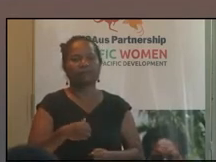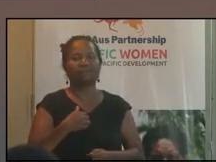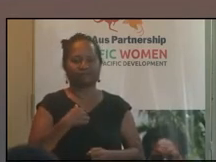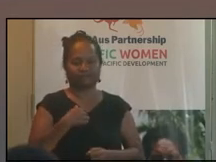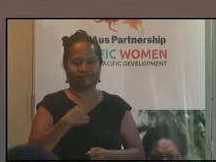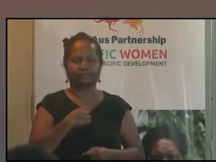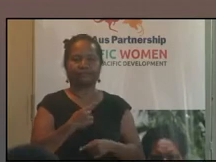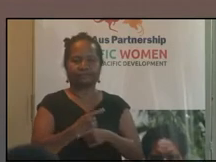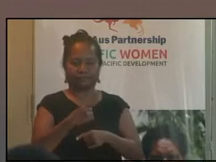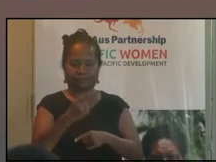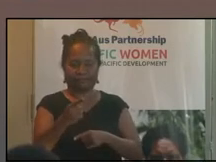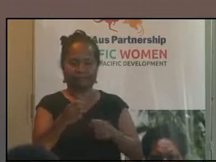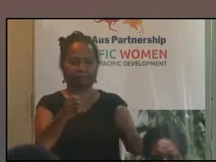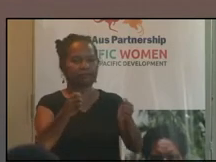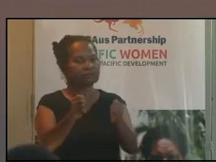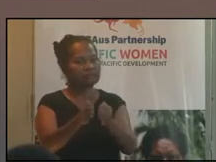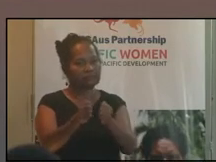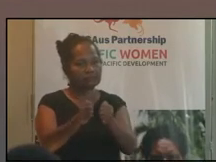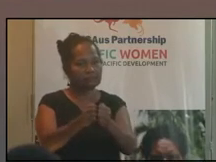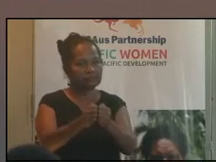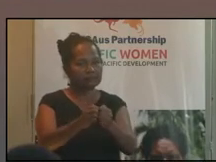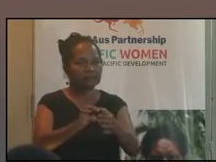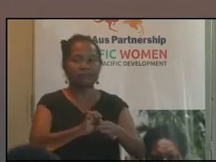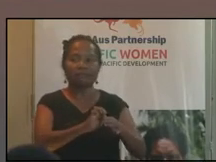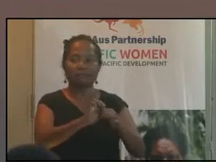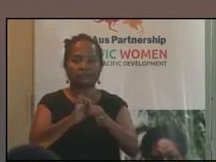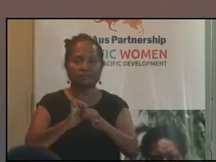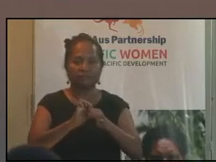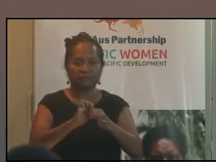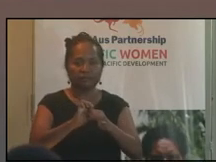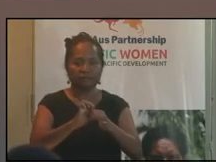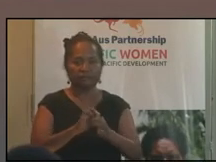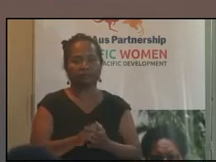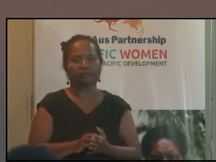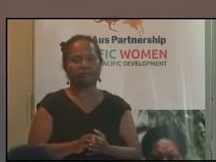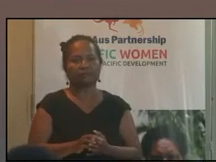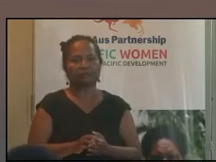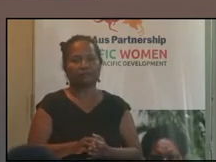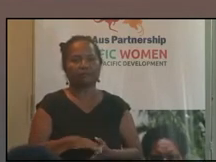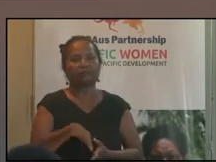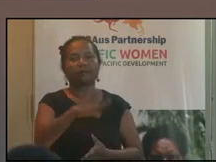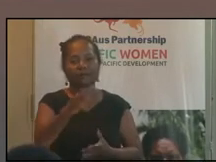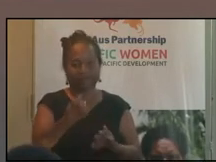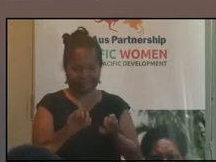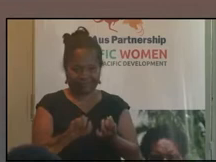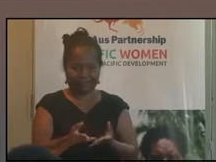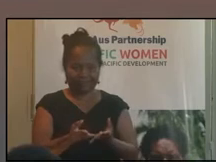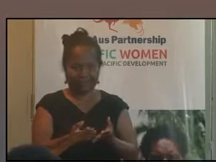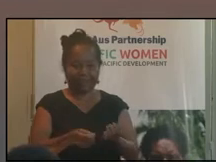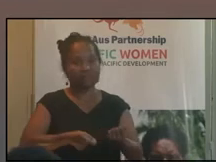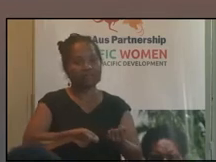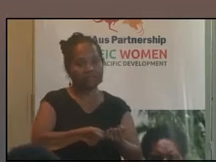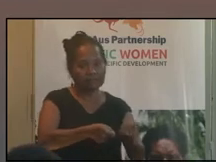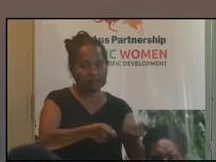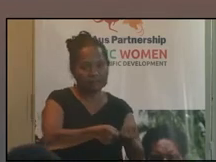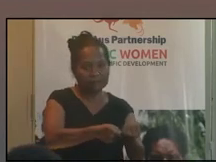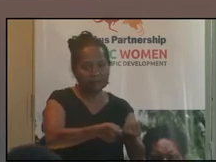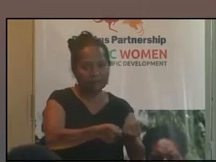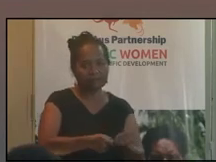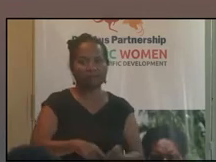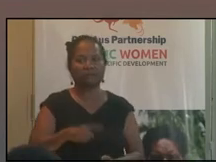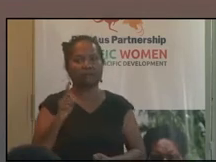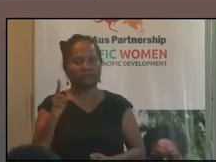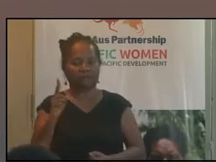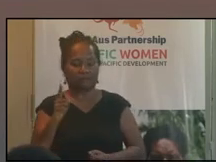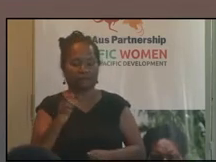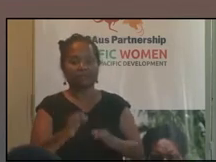that a lot of the international partners, our donors, are all ready to support us to roll it out once the decision